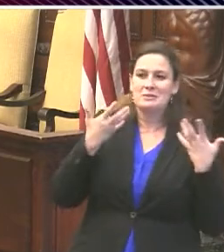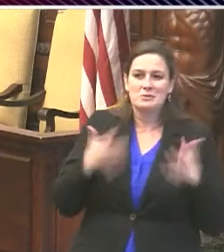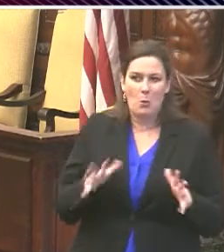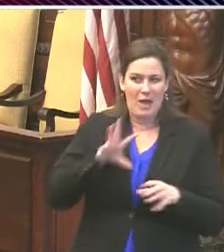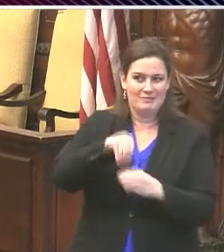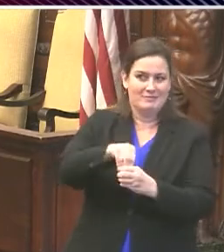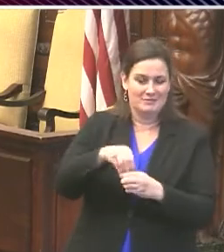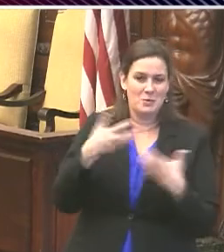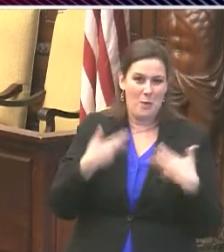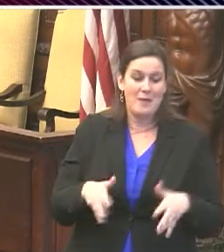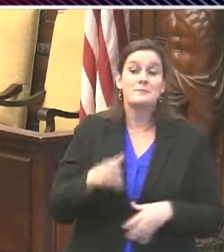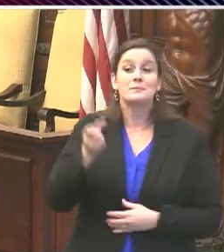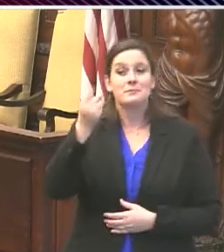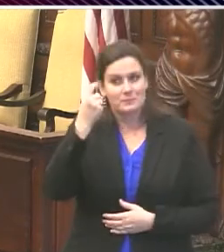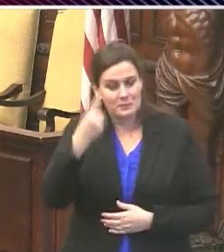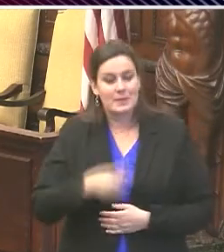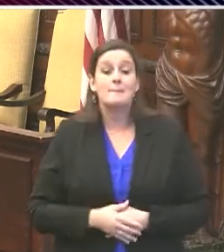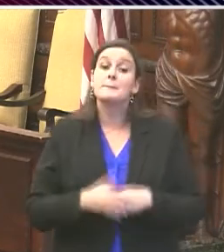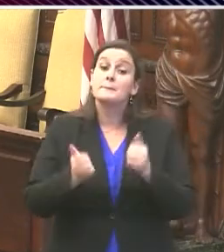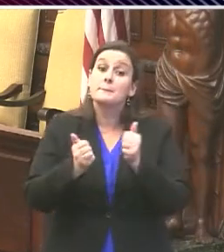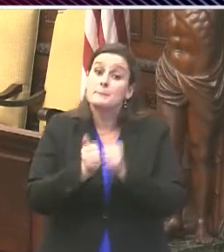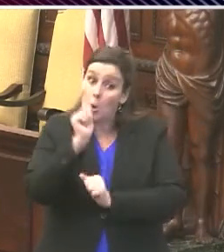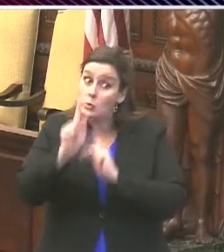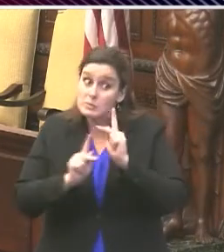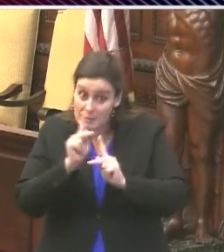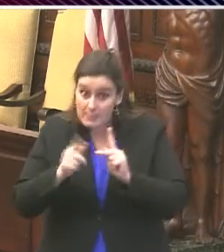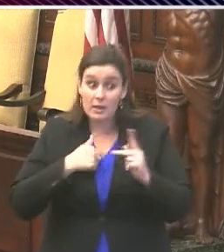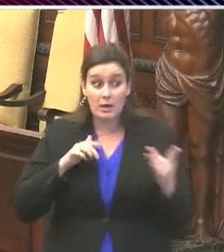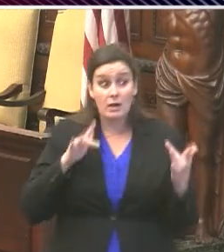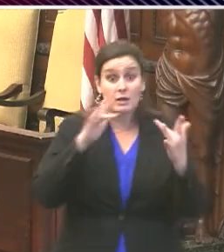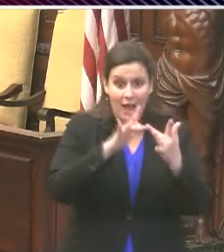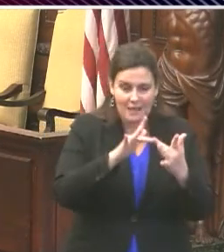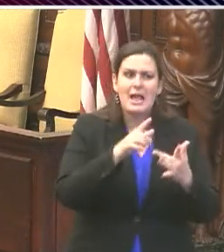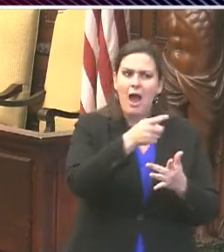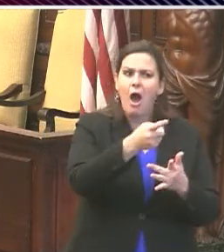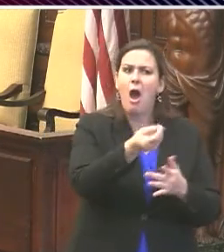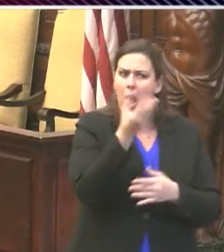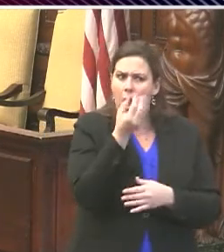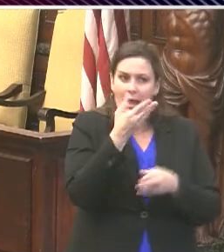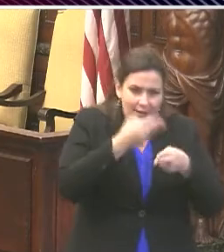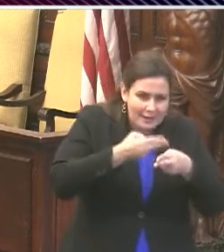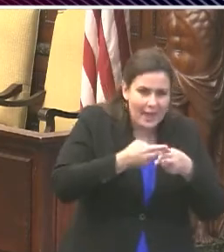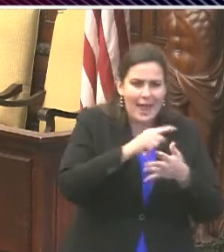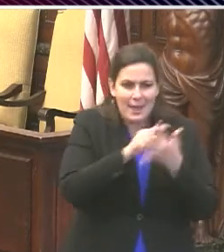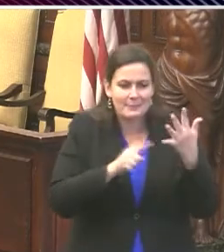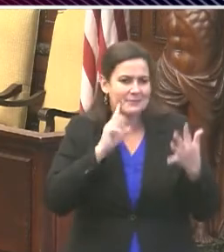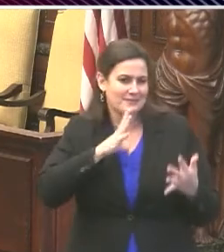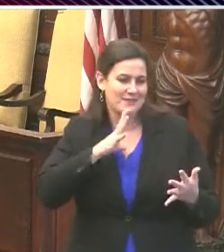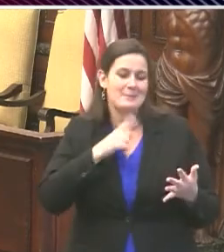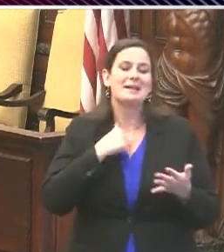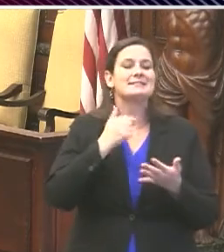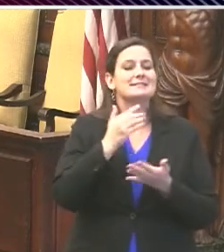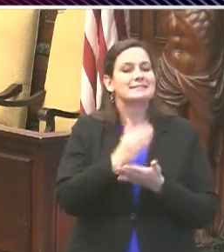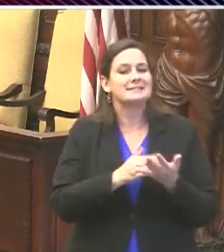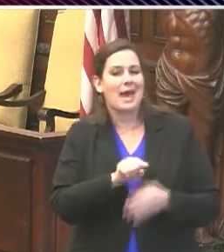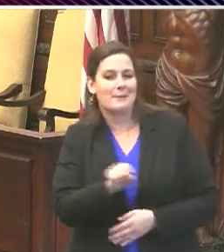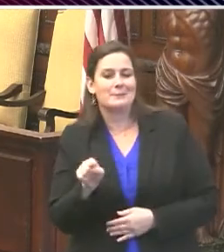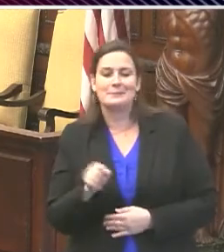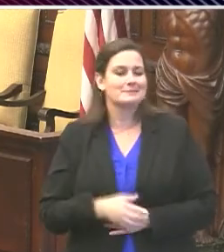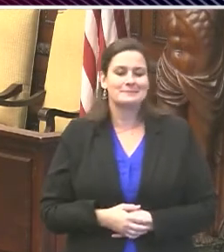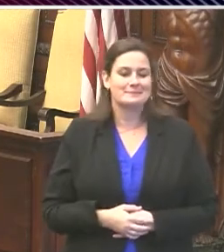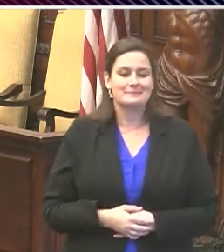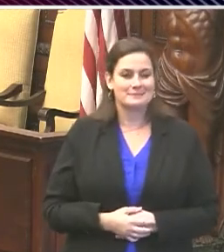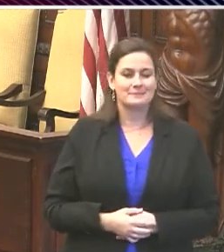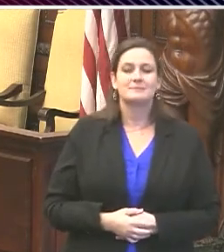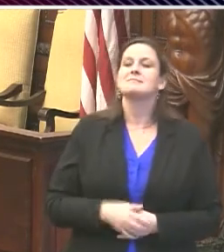the part of everybody. Most people we are able to contact, they are working with us. But there is a sizable minority that are not yet.